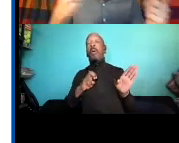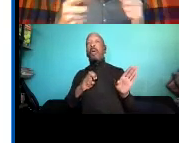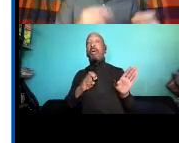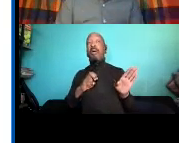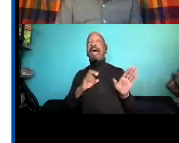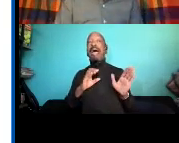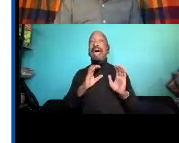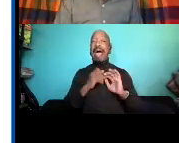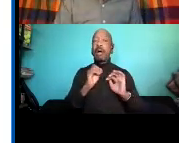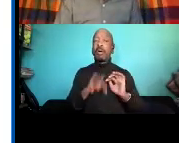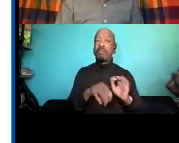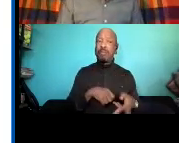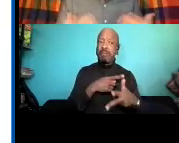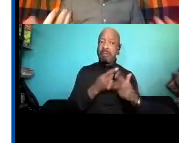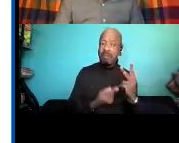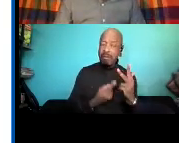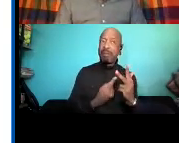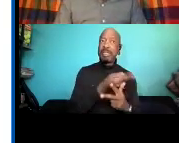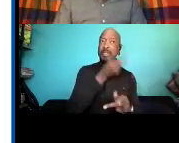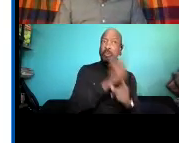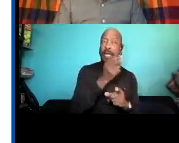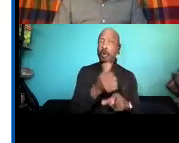whether one of these things are right or wrong. A lot of times